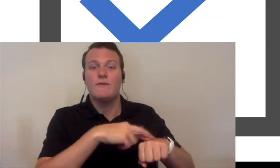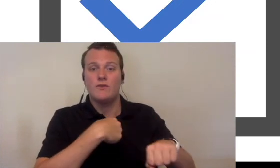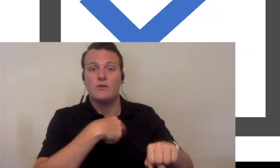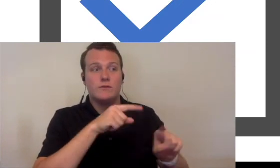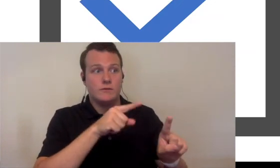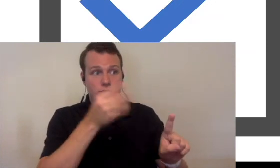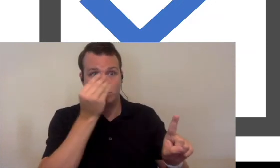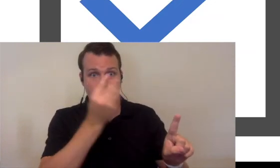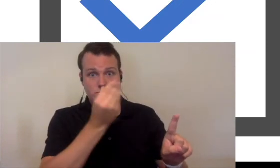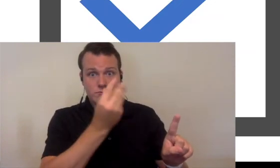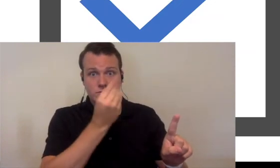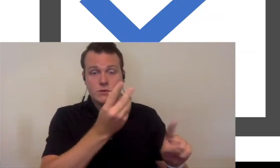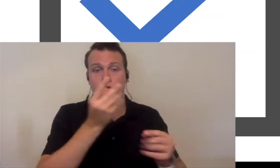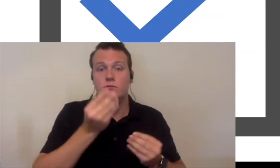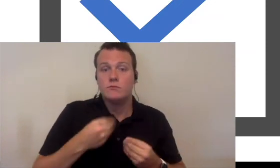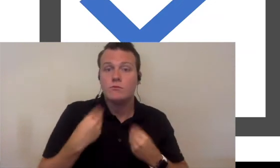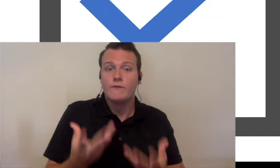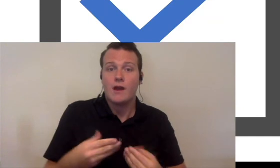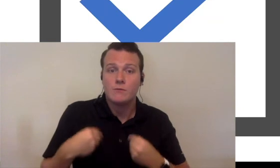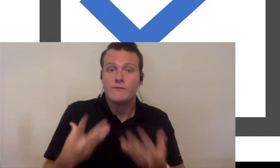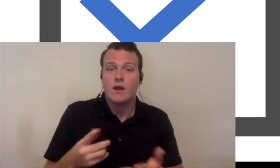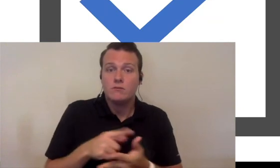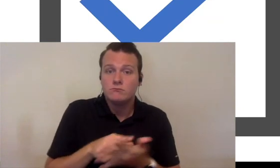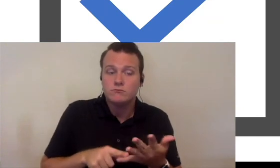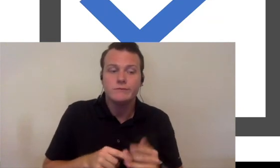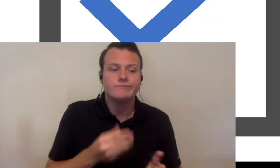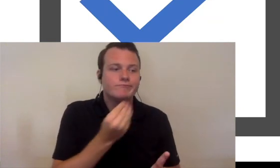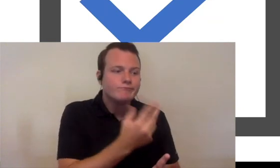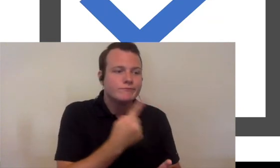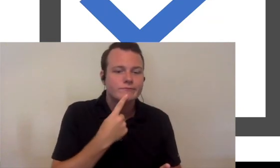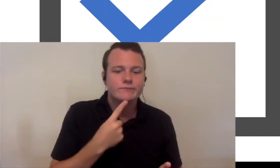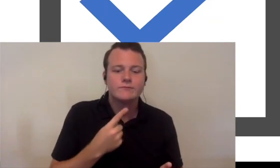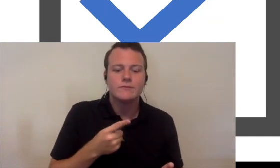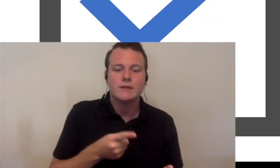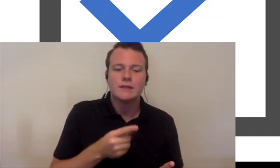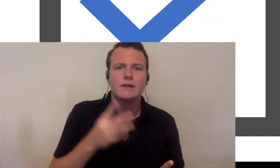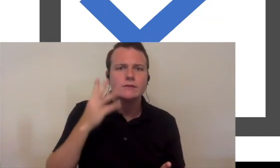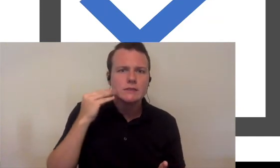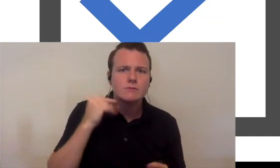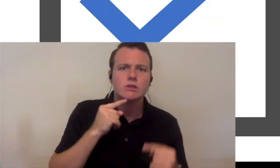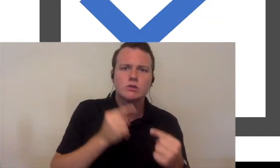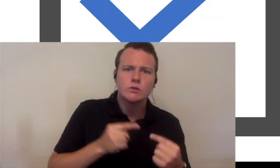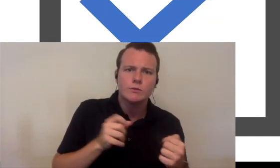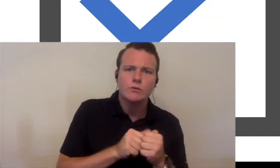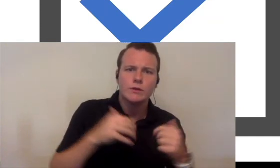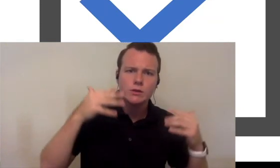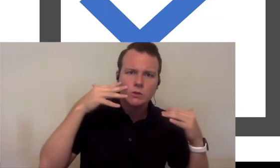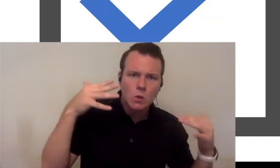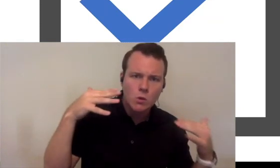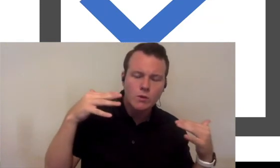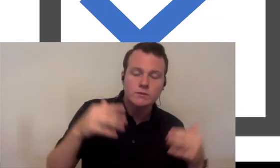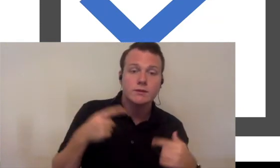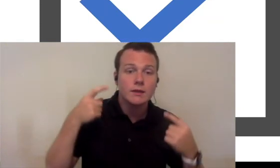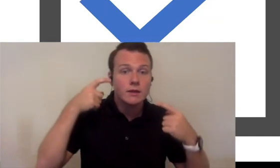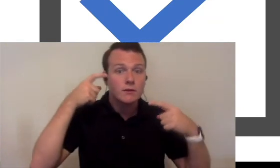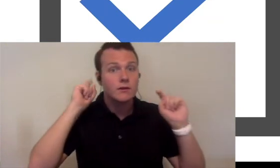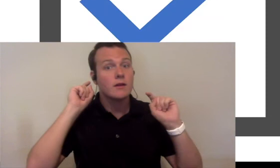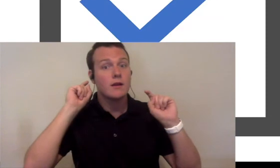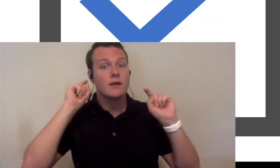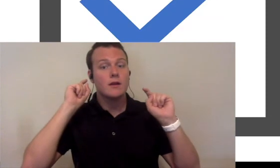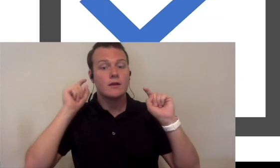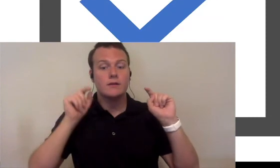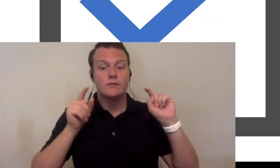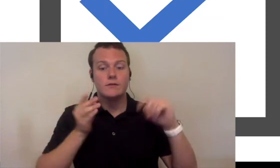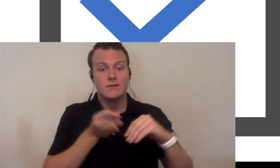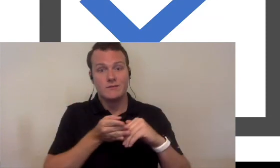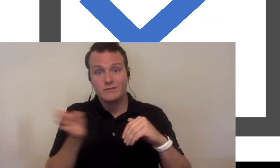that you provided for that. Your patient had this amount of trouble in noise, and with hearing aids on, post-fitting,